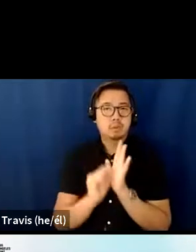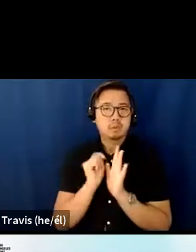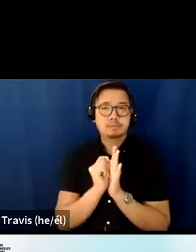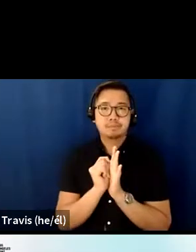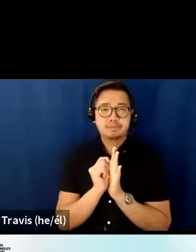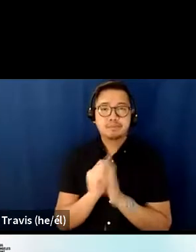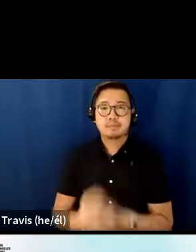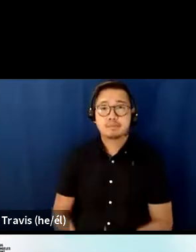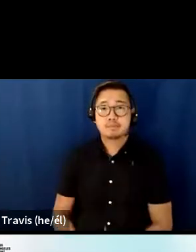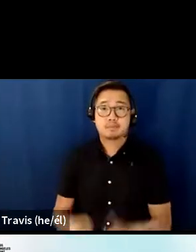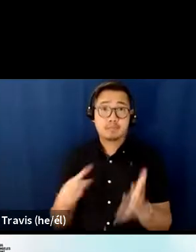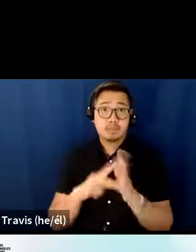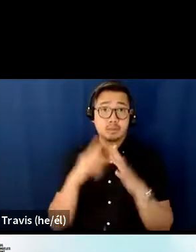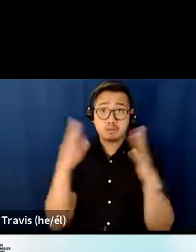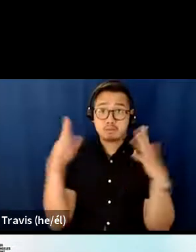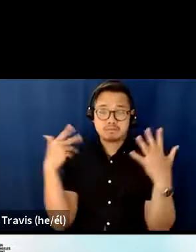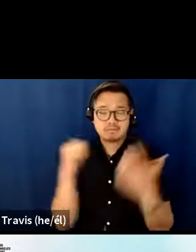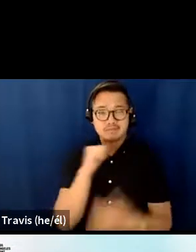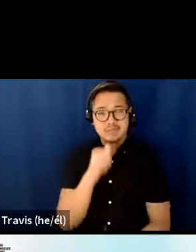You're not crazy.